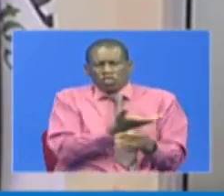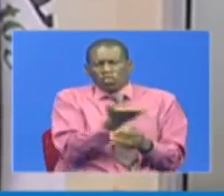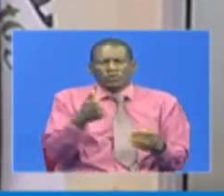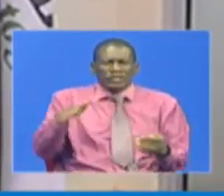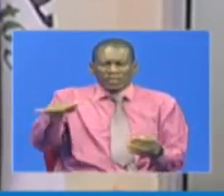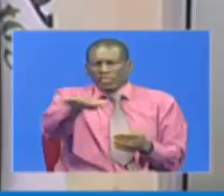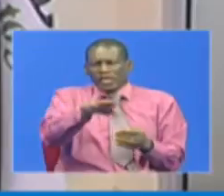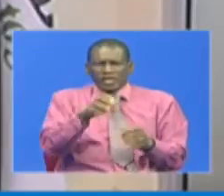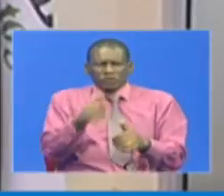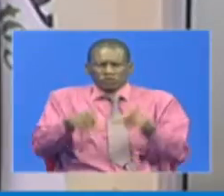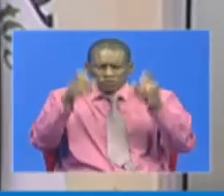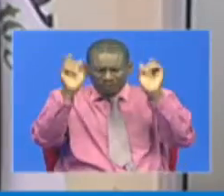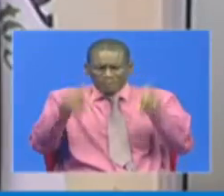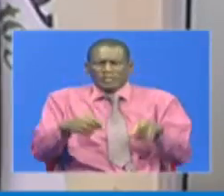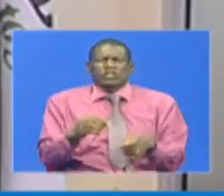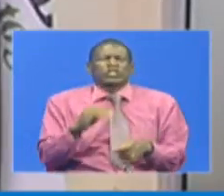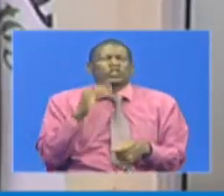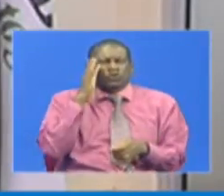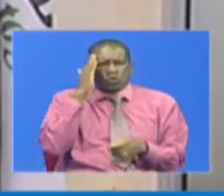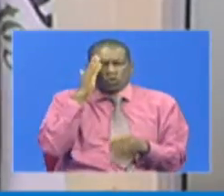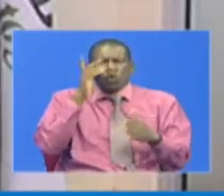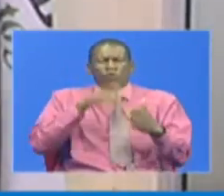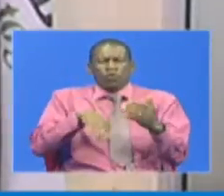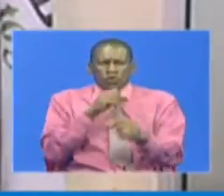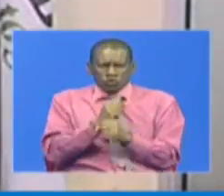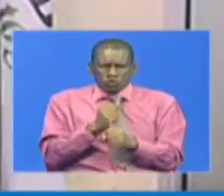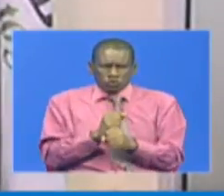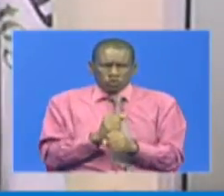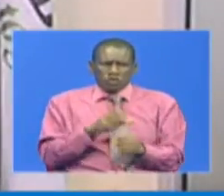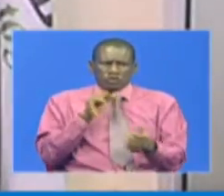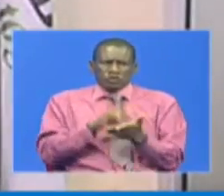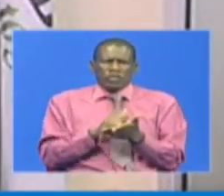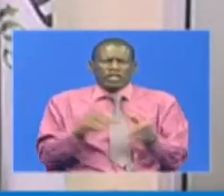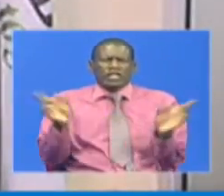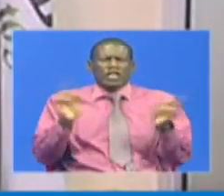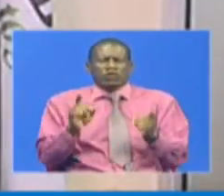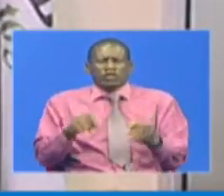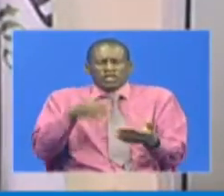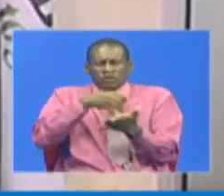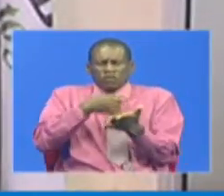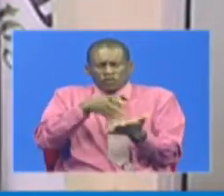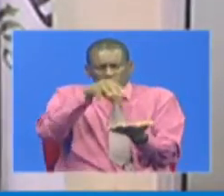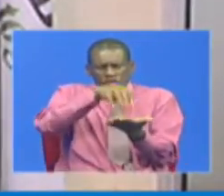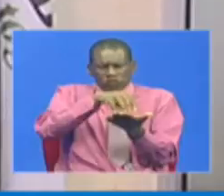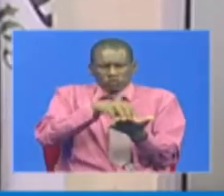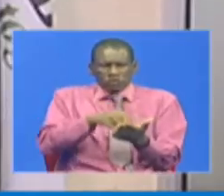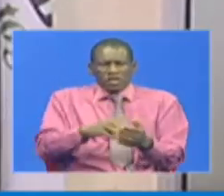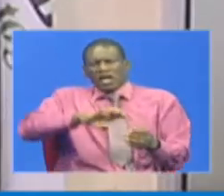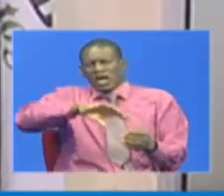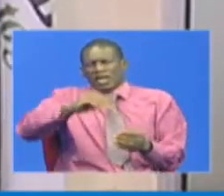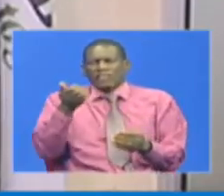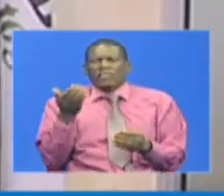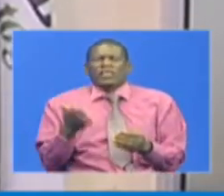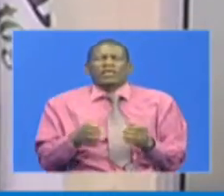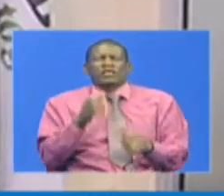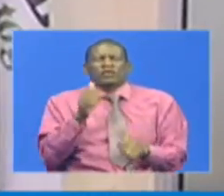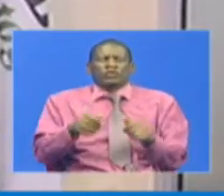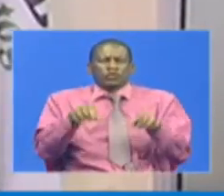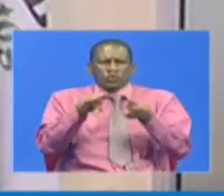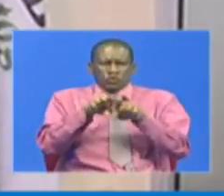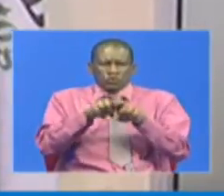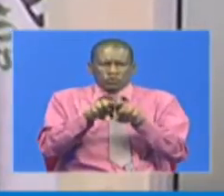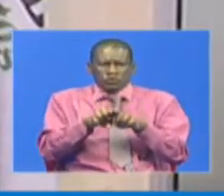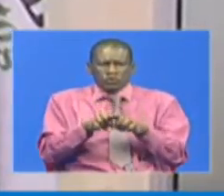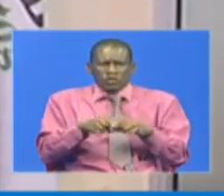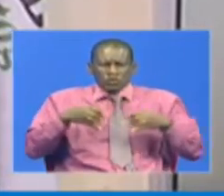they must know what to do so that they are not caught up in these situations. The other thing we also